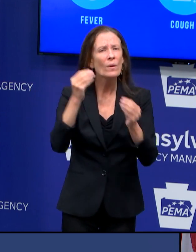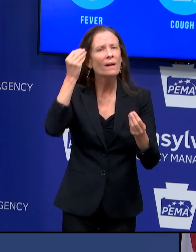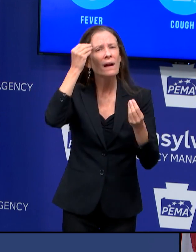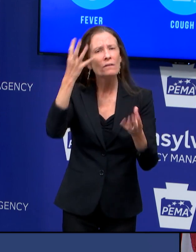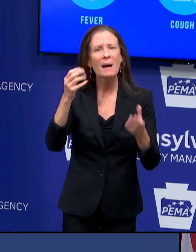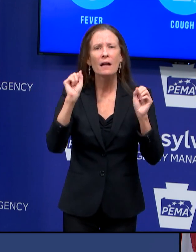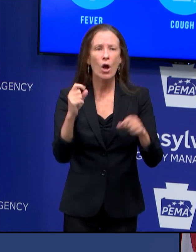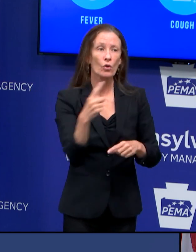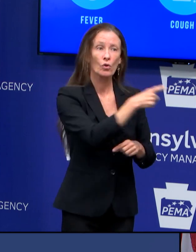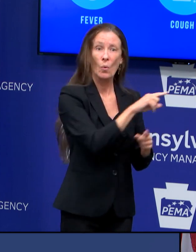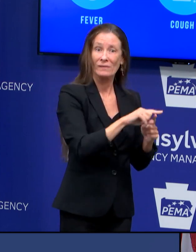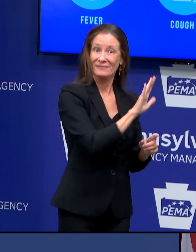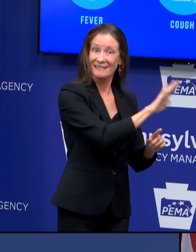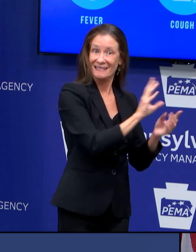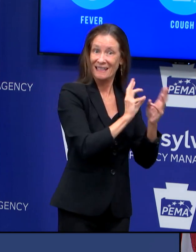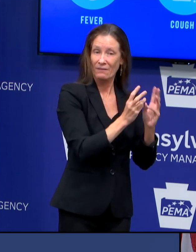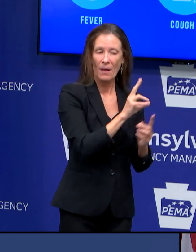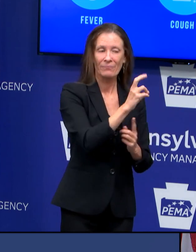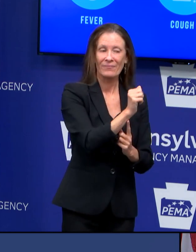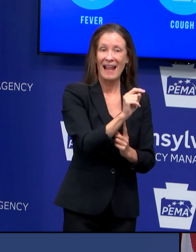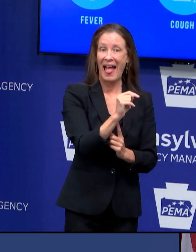health.pa.gov. Thank you.